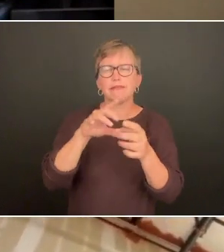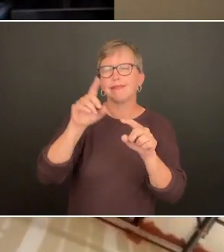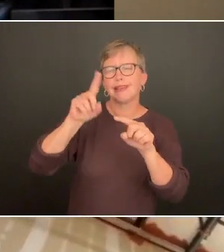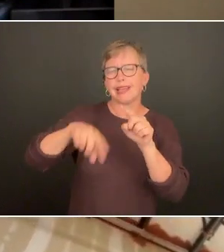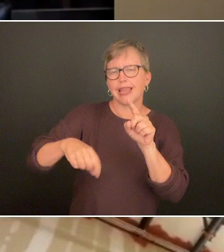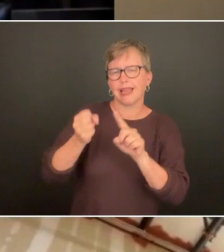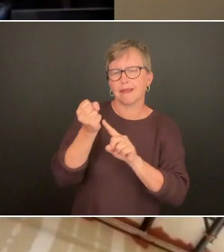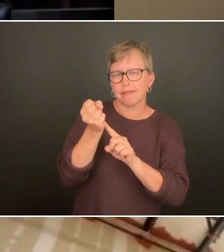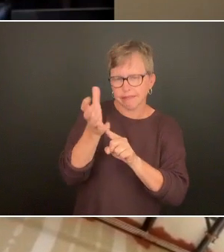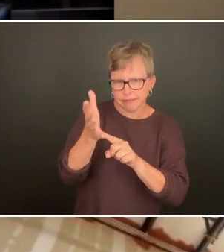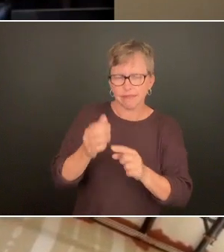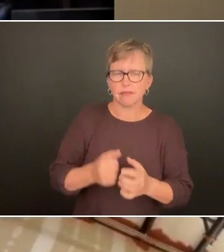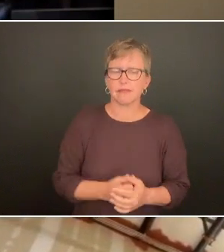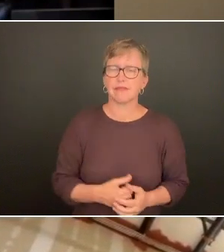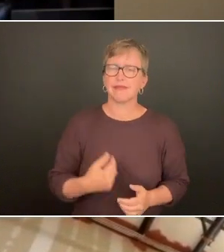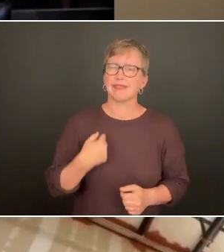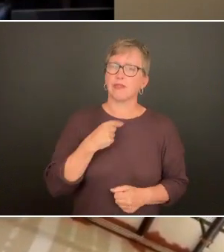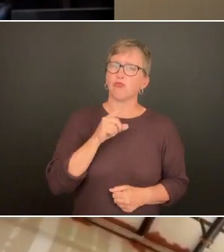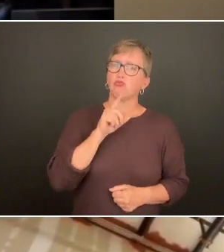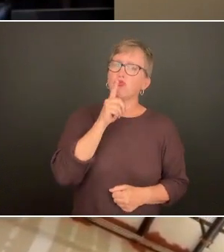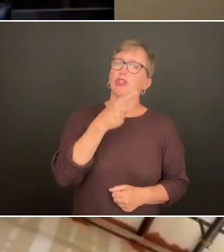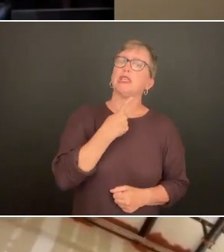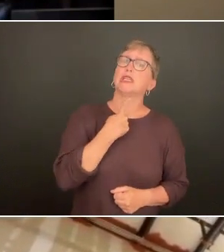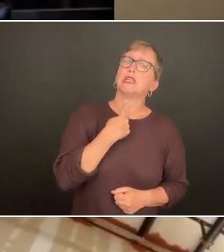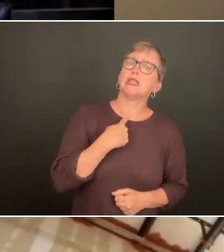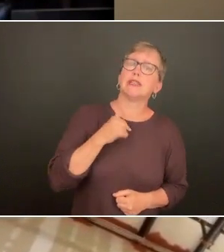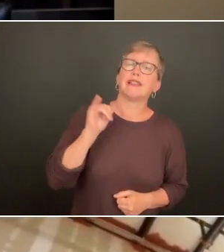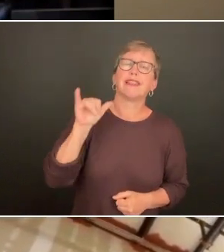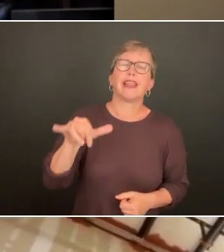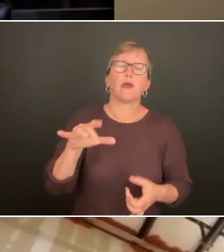to ejaculate? I crave release